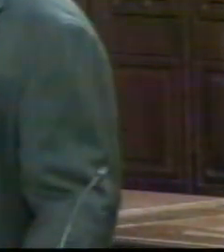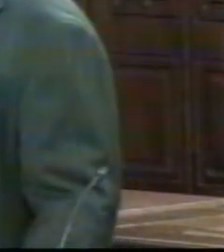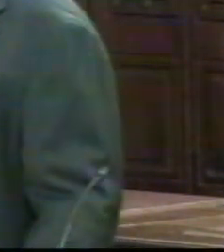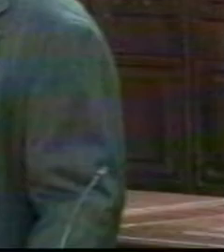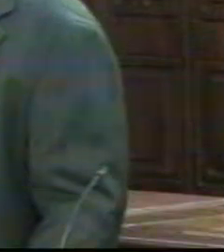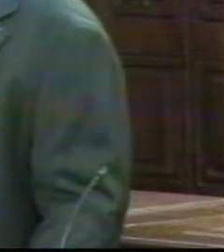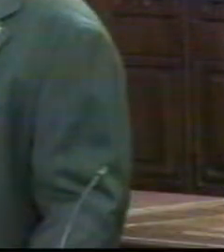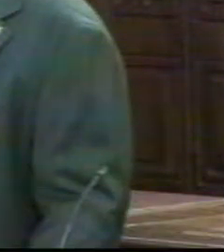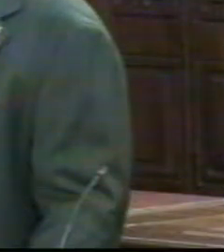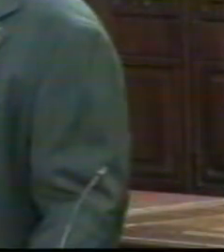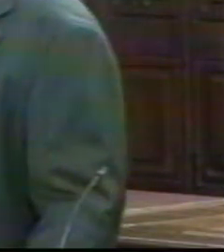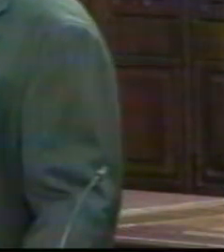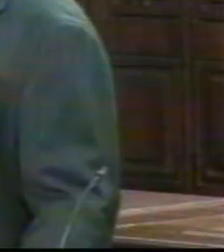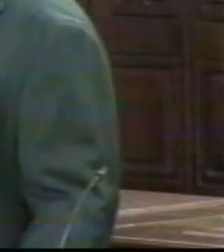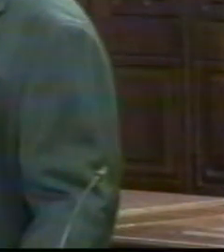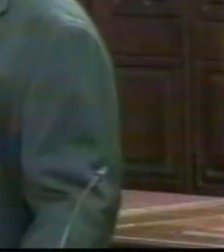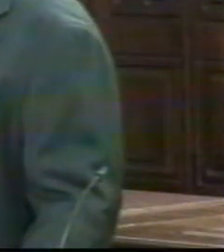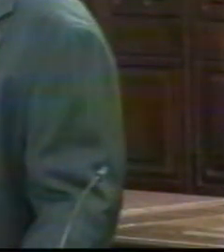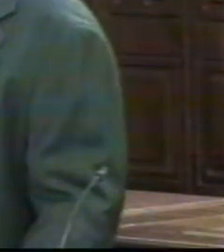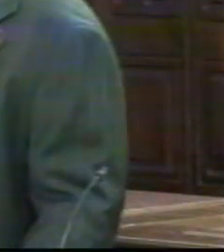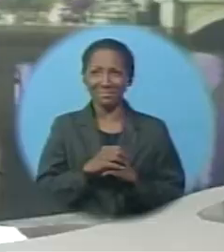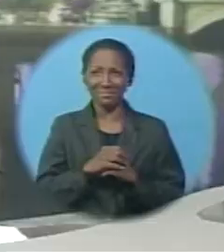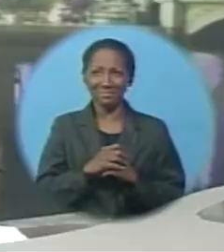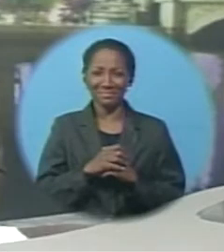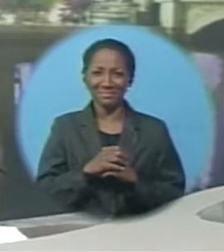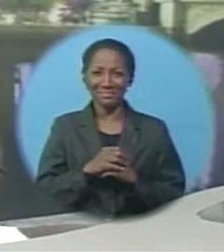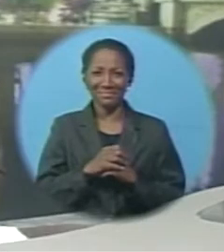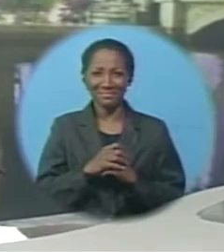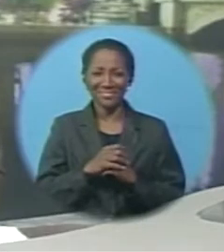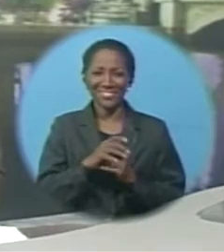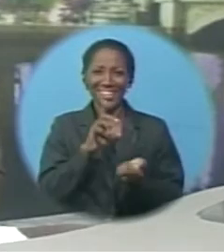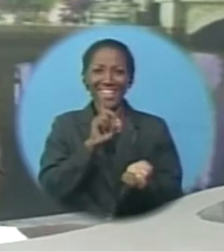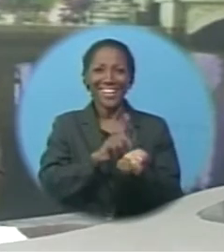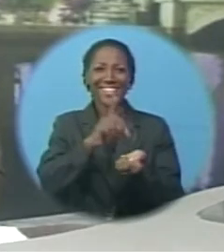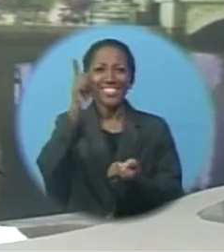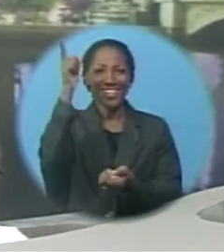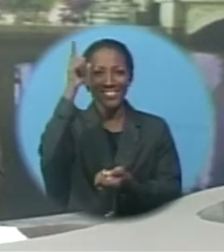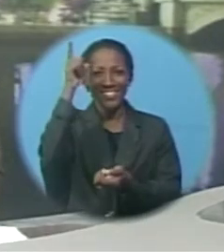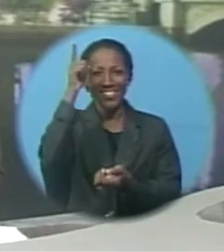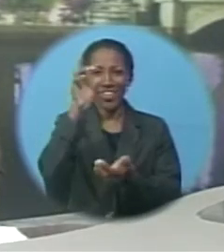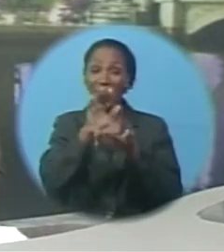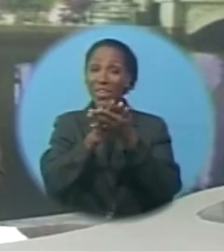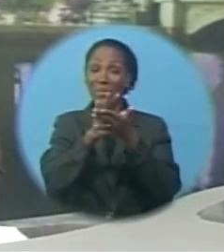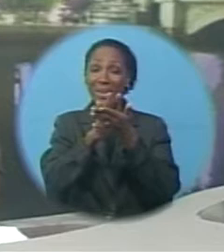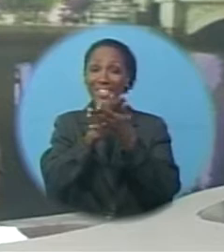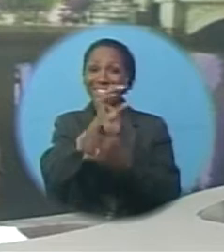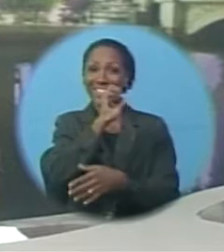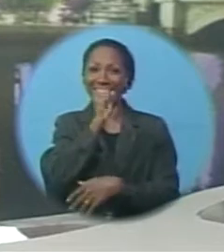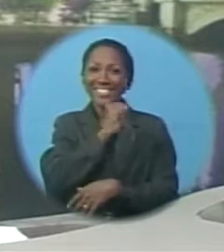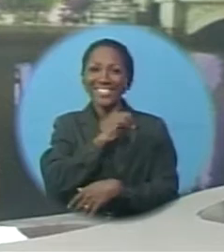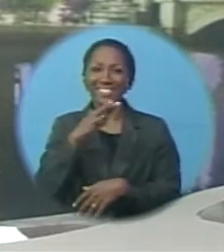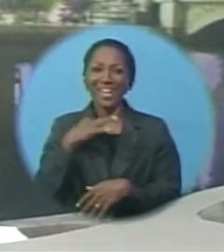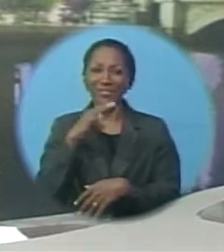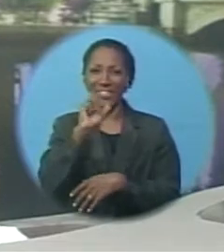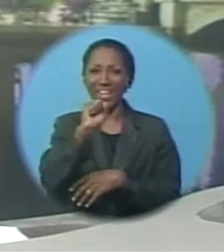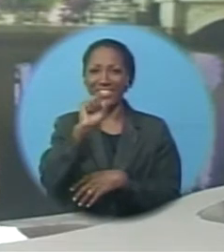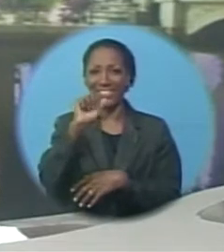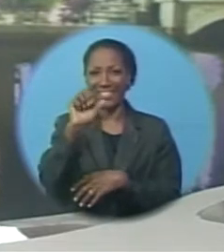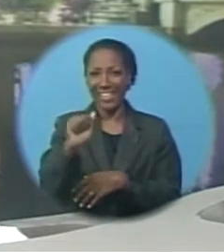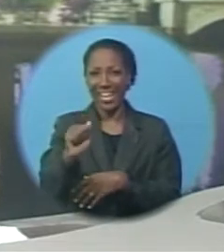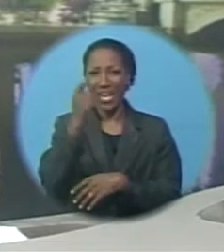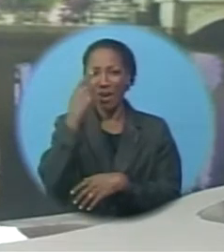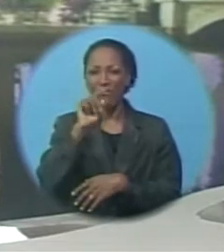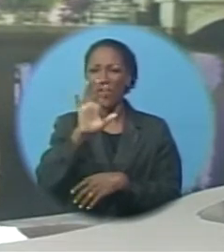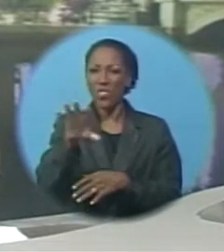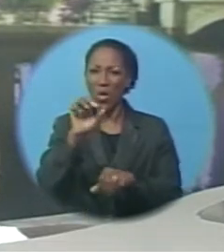back and check because they realize they threw away the wrong thing. Dr. Lowe also commended the staff of the Sanitation Service Authority for